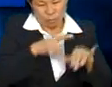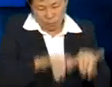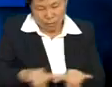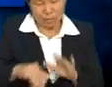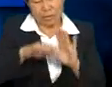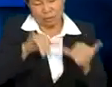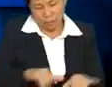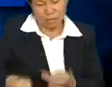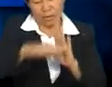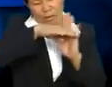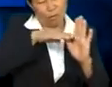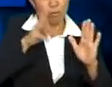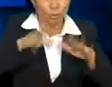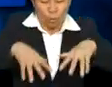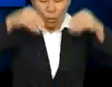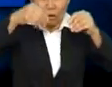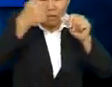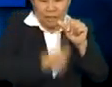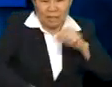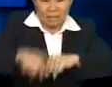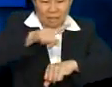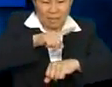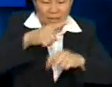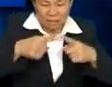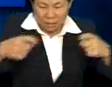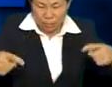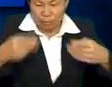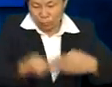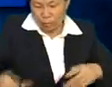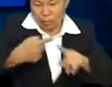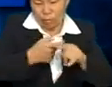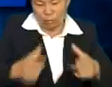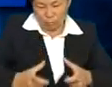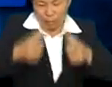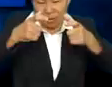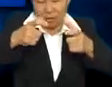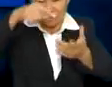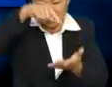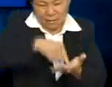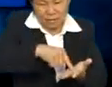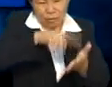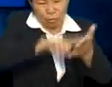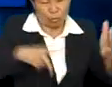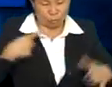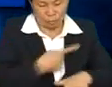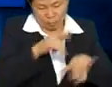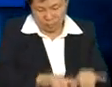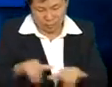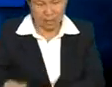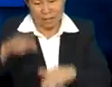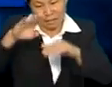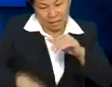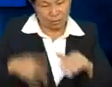measure the level of water absorbed by each type of materials from the beaker. This is what we